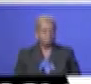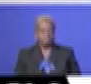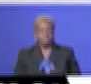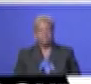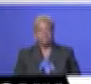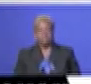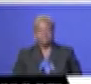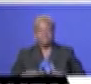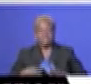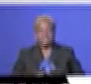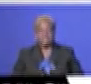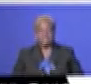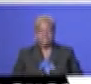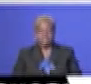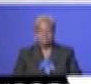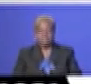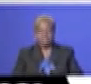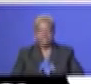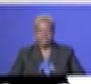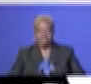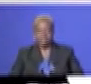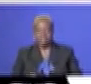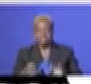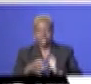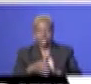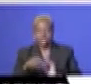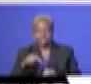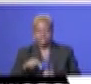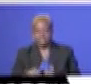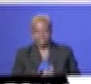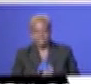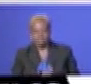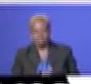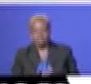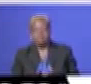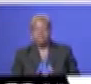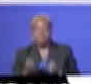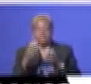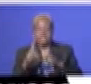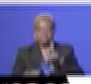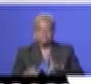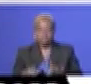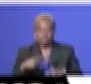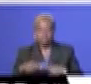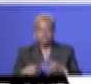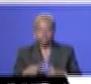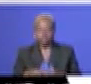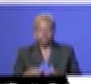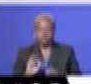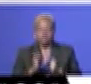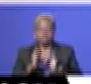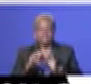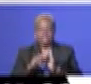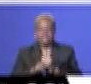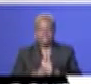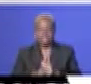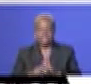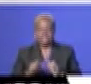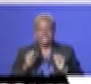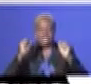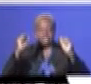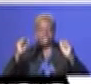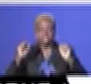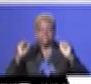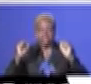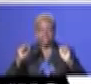Since the global pandemic and ensuing lockdowns, many persons who frequent fitness gyms have had to resort to outdoor activities or